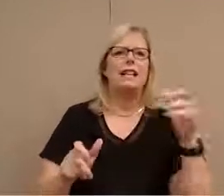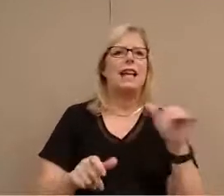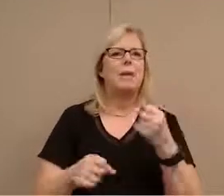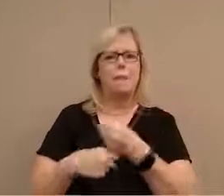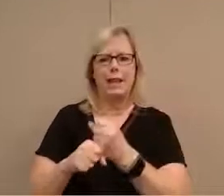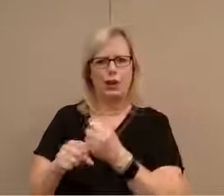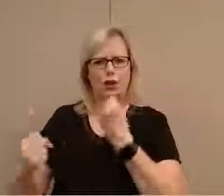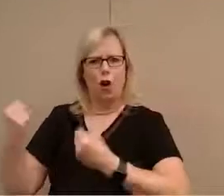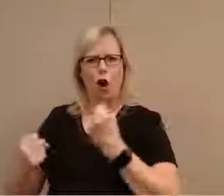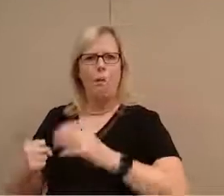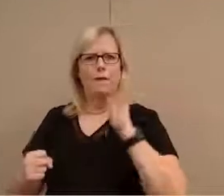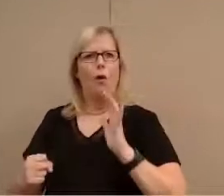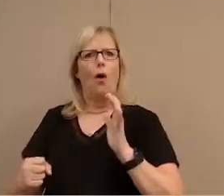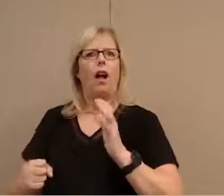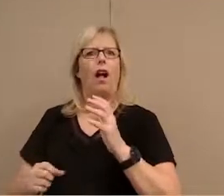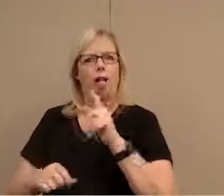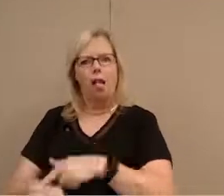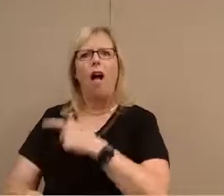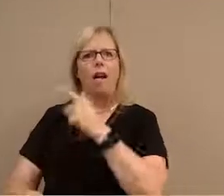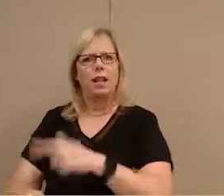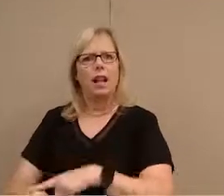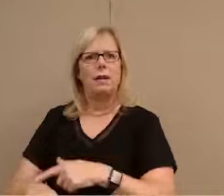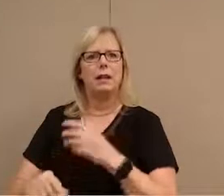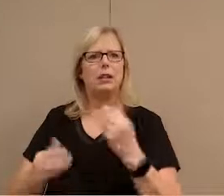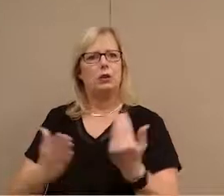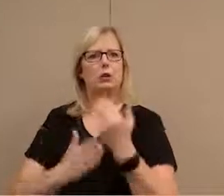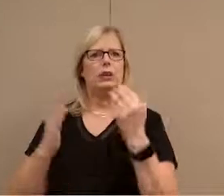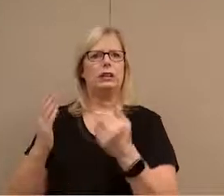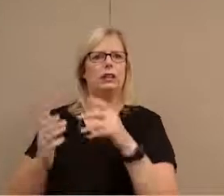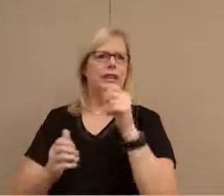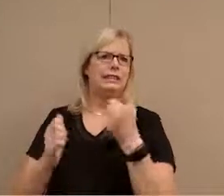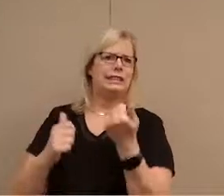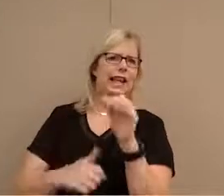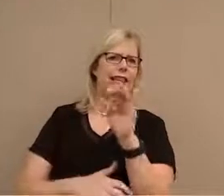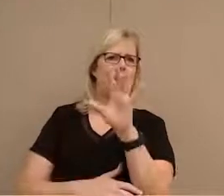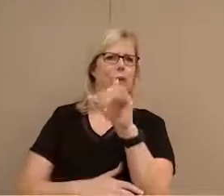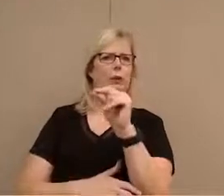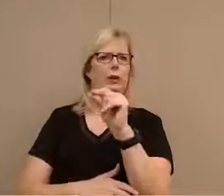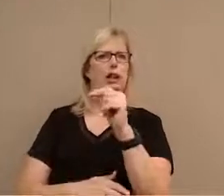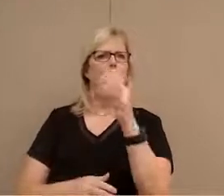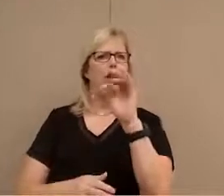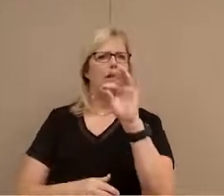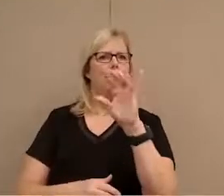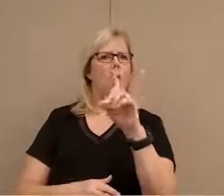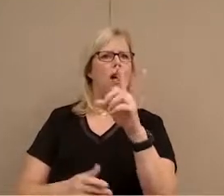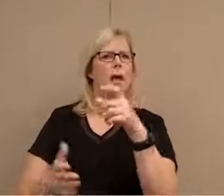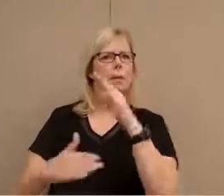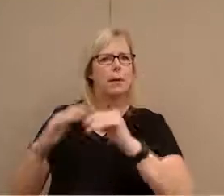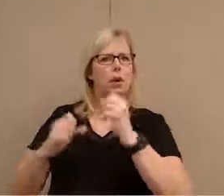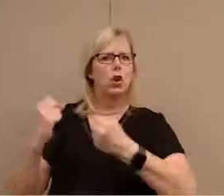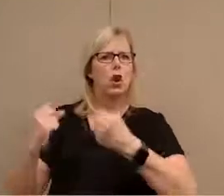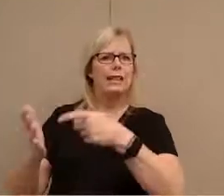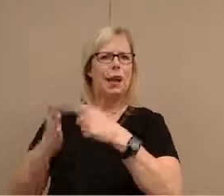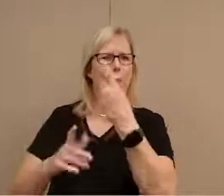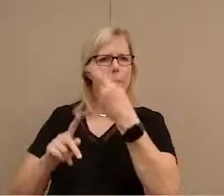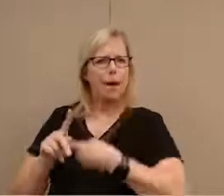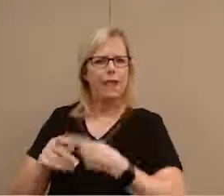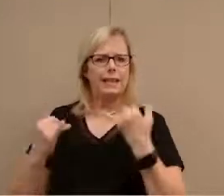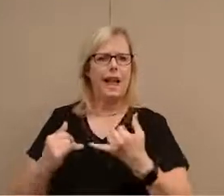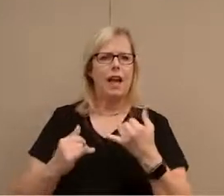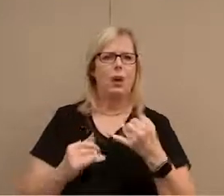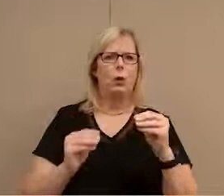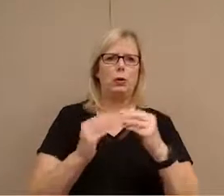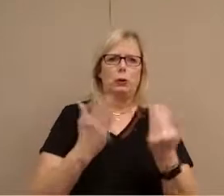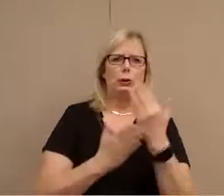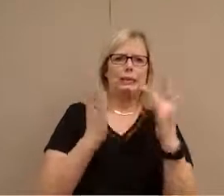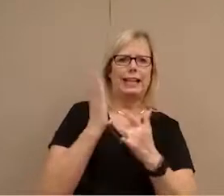cars. We used to, 1920s, when Ford was building cars, it took them a month to build a car. Now Ford